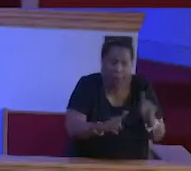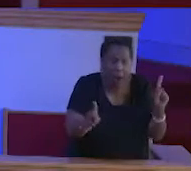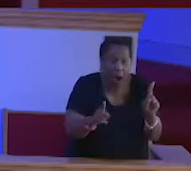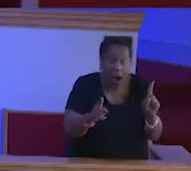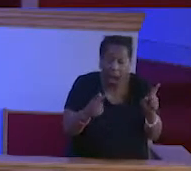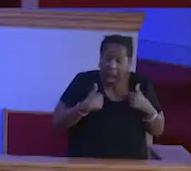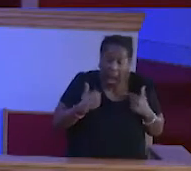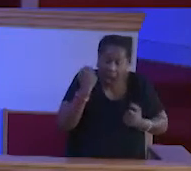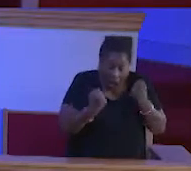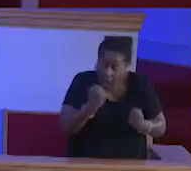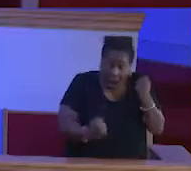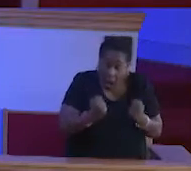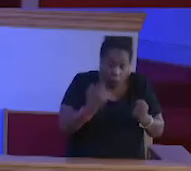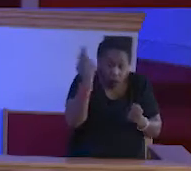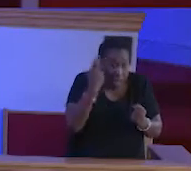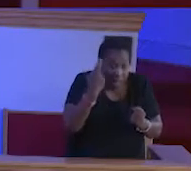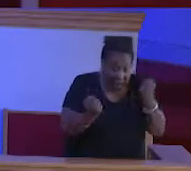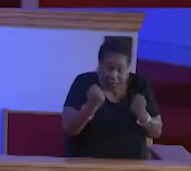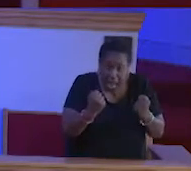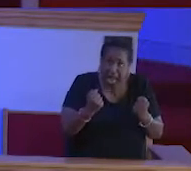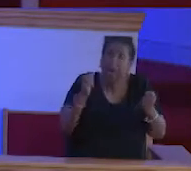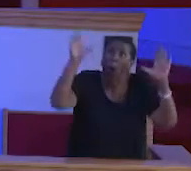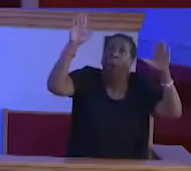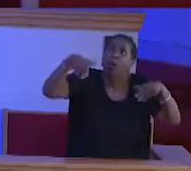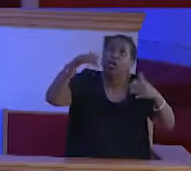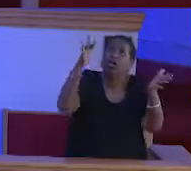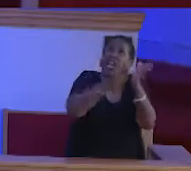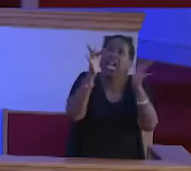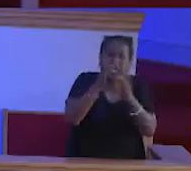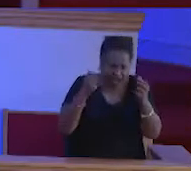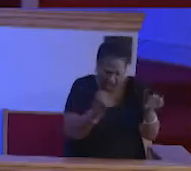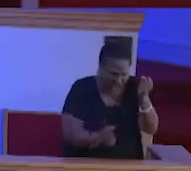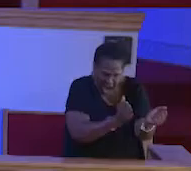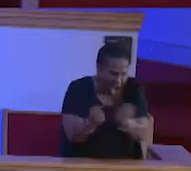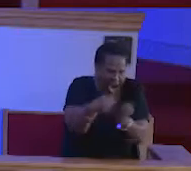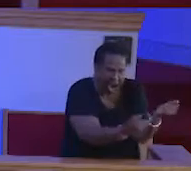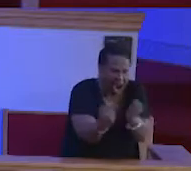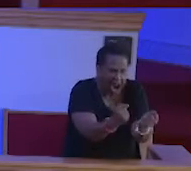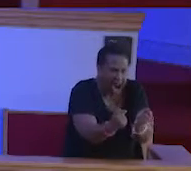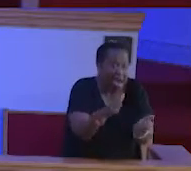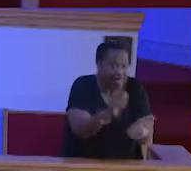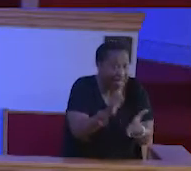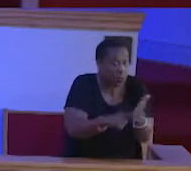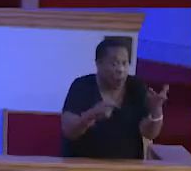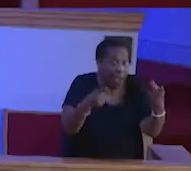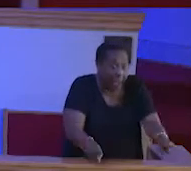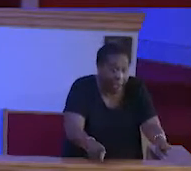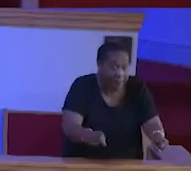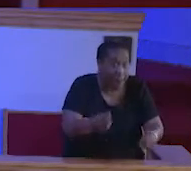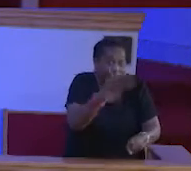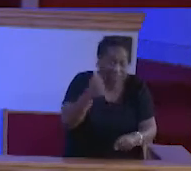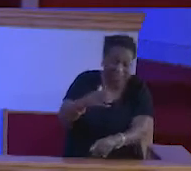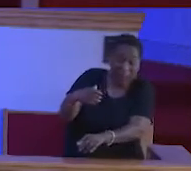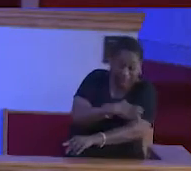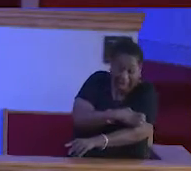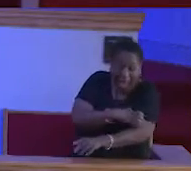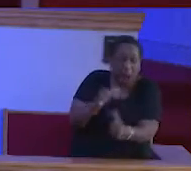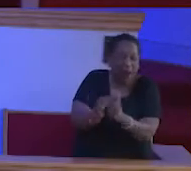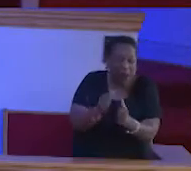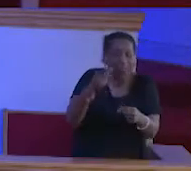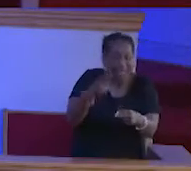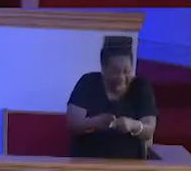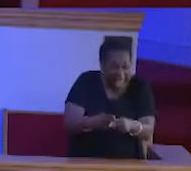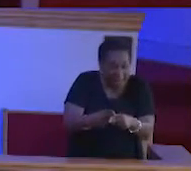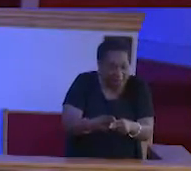I realized, I said, Jesus. And that's what happens because there's power in the